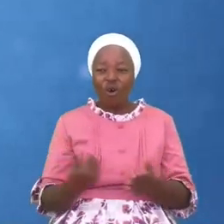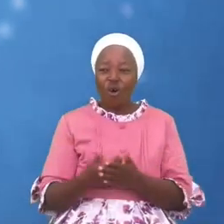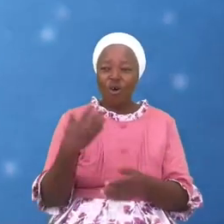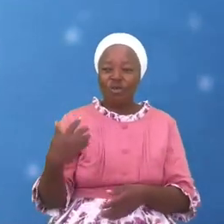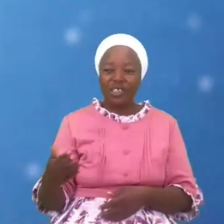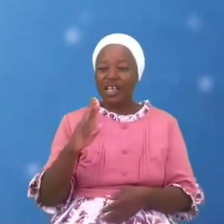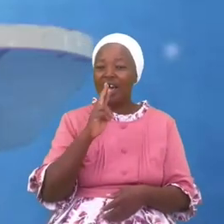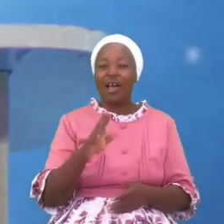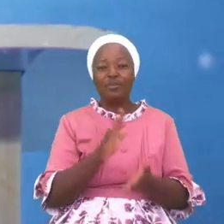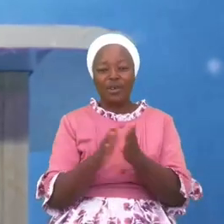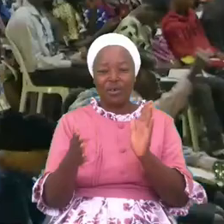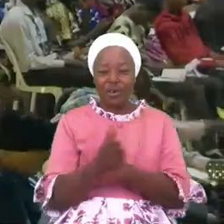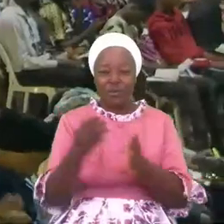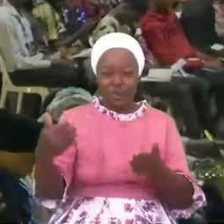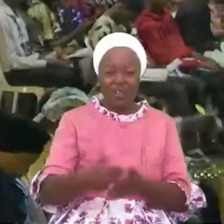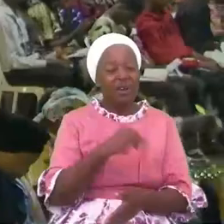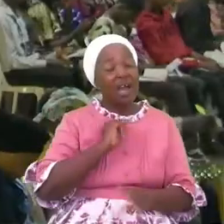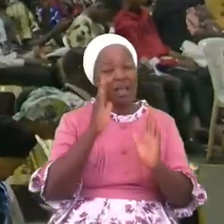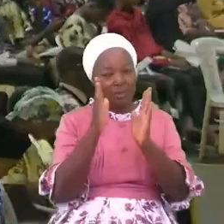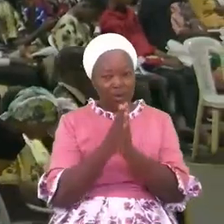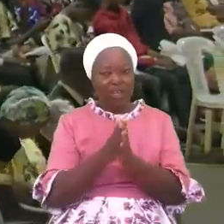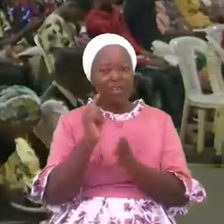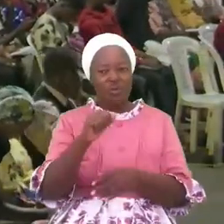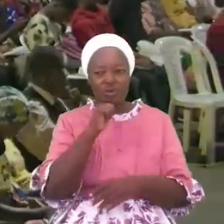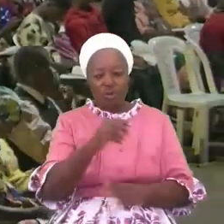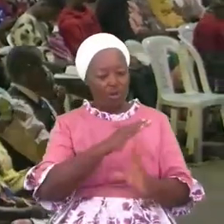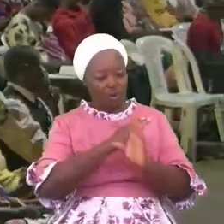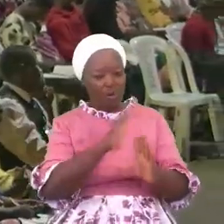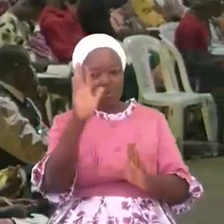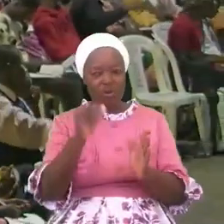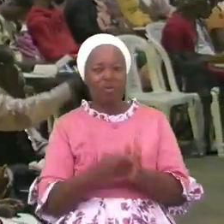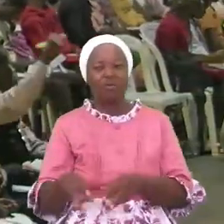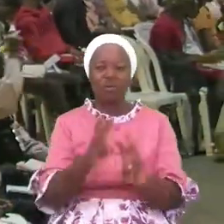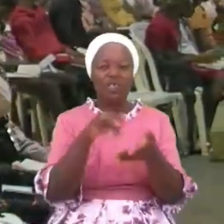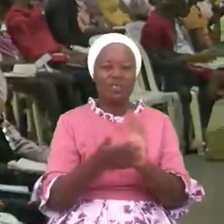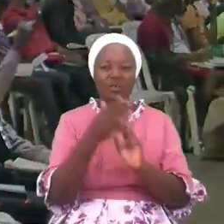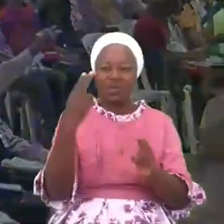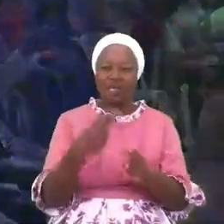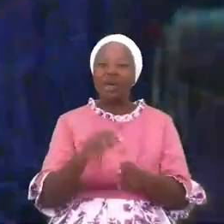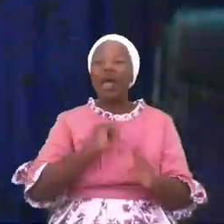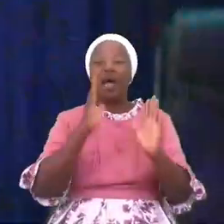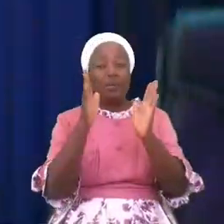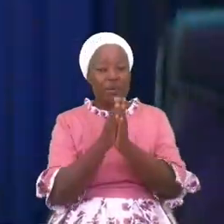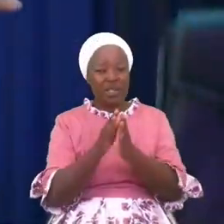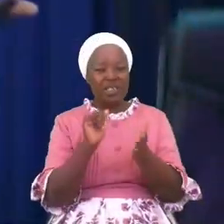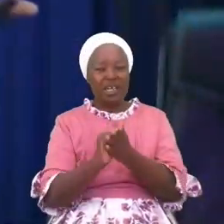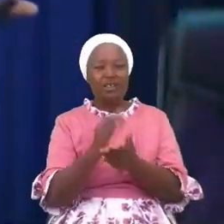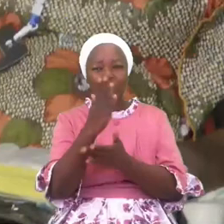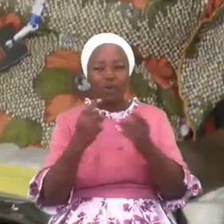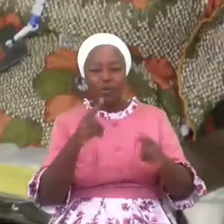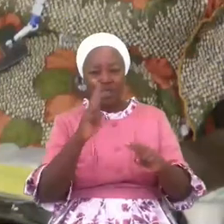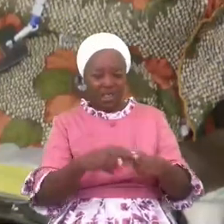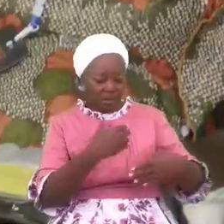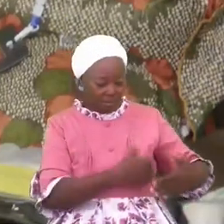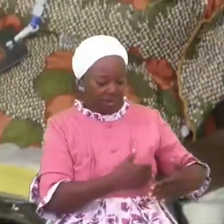not block your own way. I pray somebody sitting by your side will not block you. How can he block